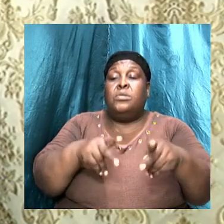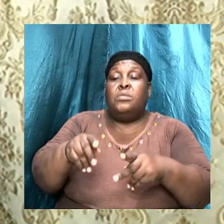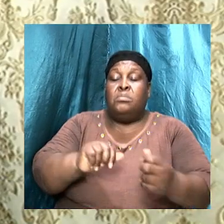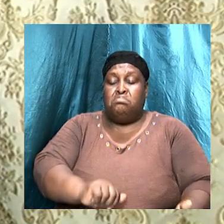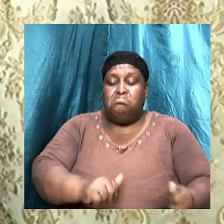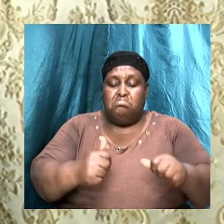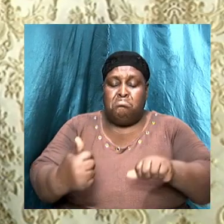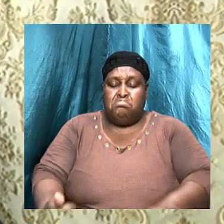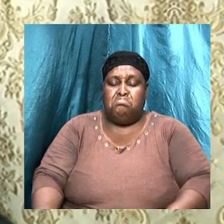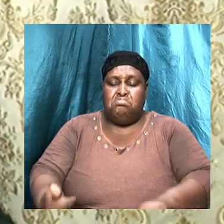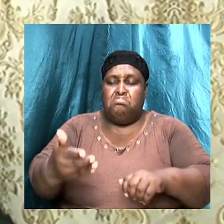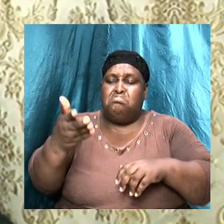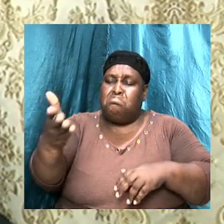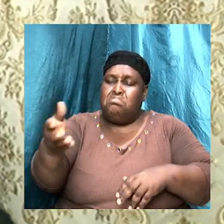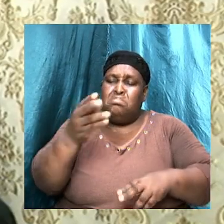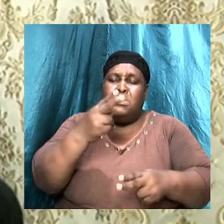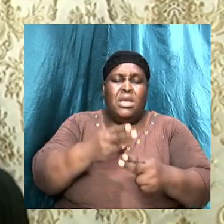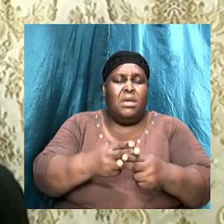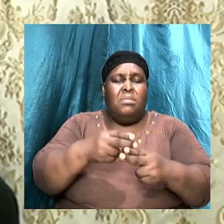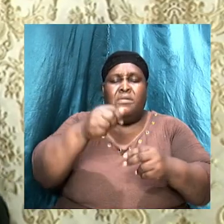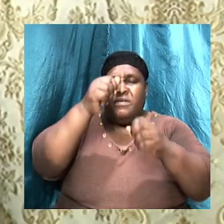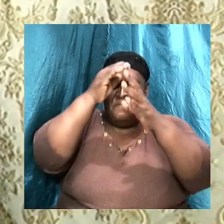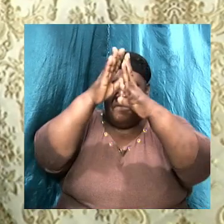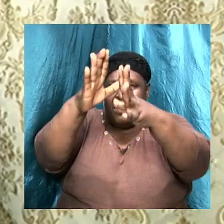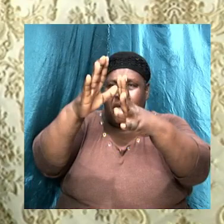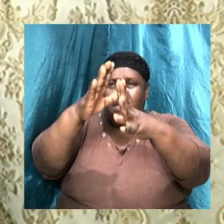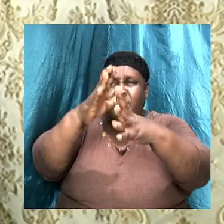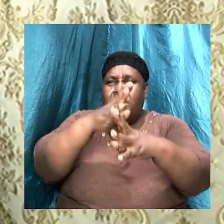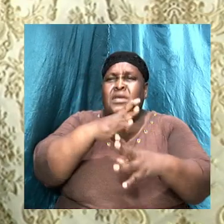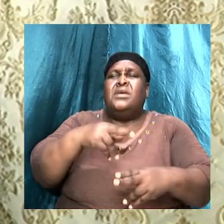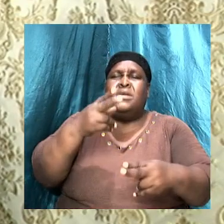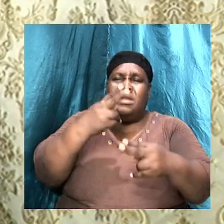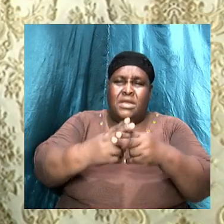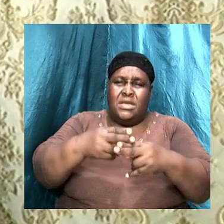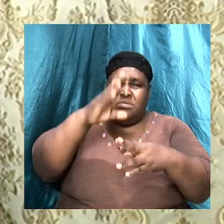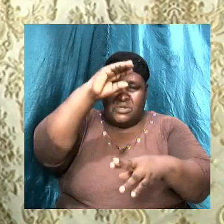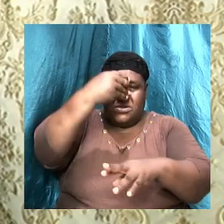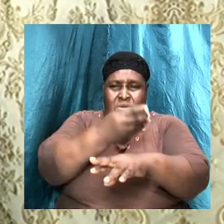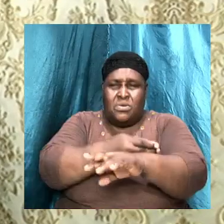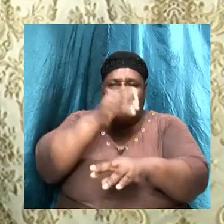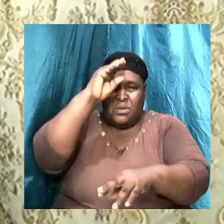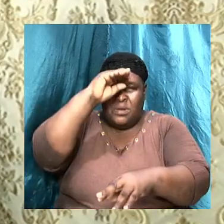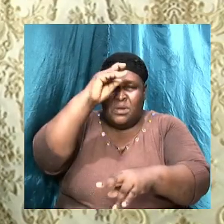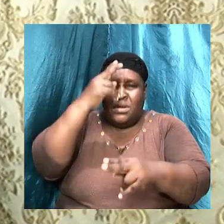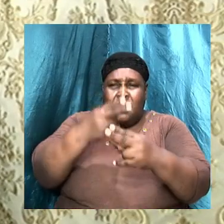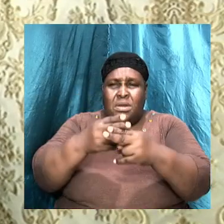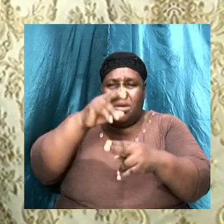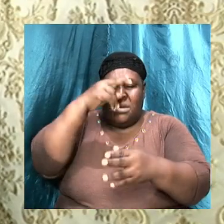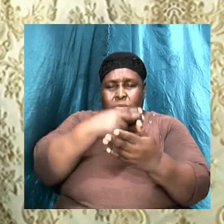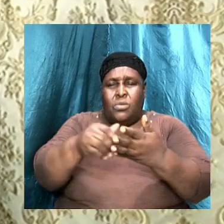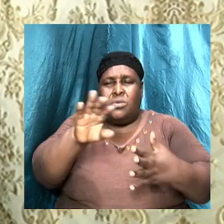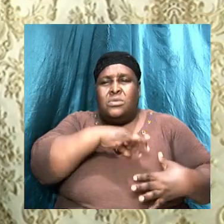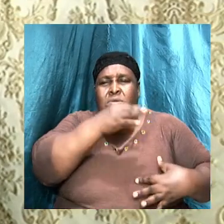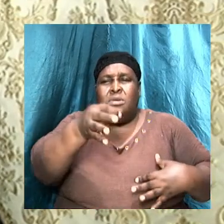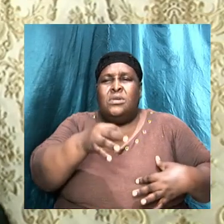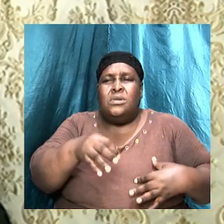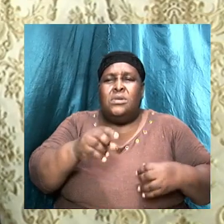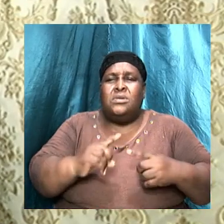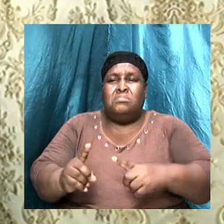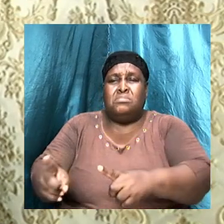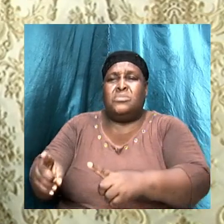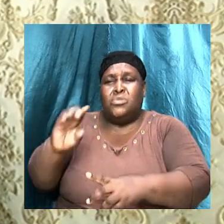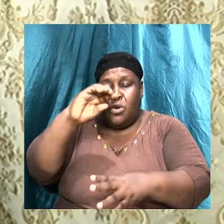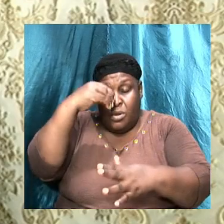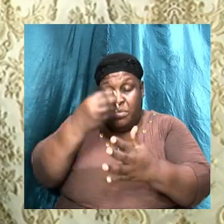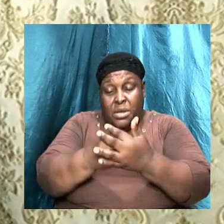of the Father and of the Son and of the Holy Spirit. The disciples were obedient to Jesus and they carry out the command. I want